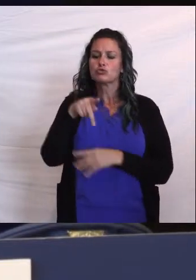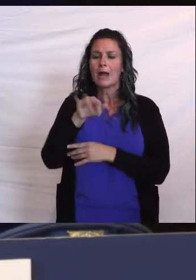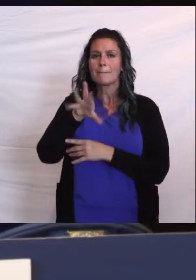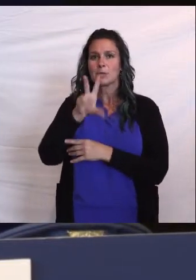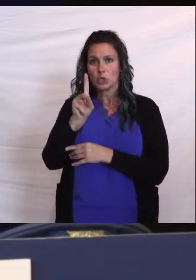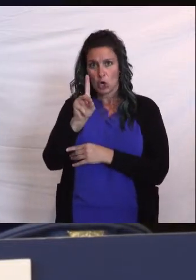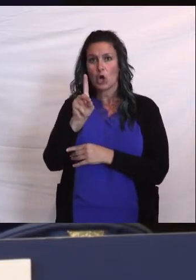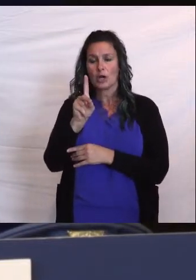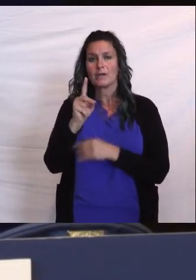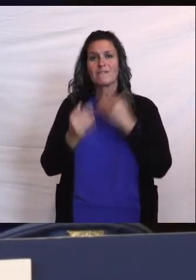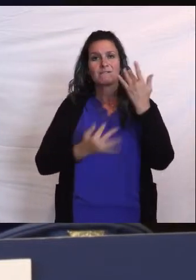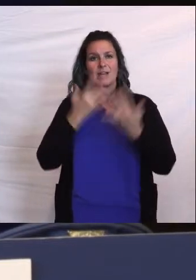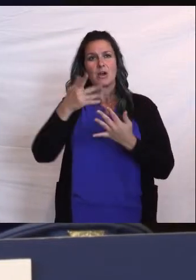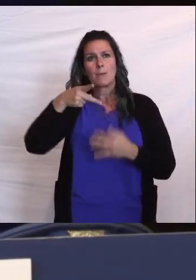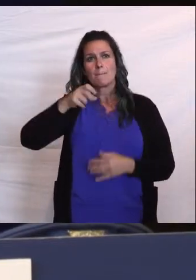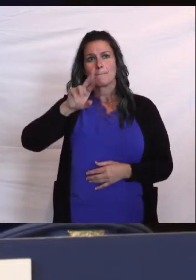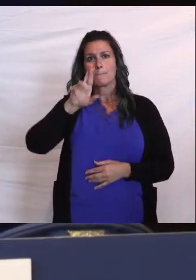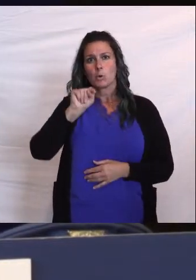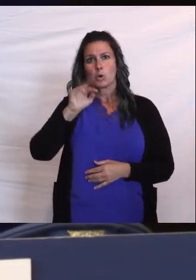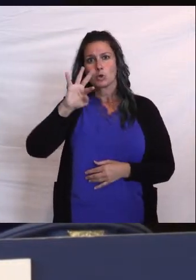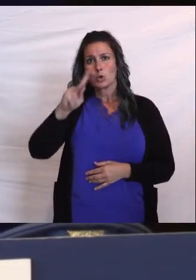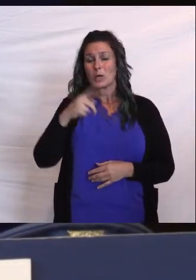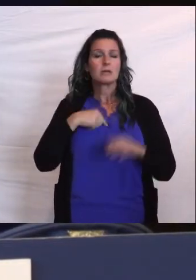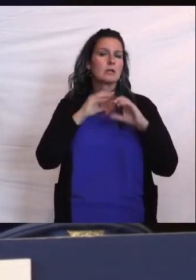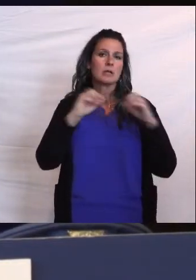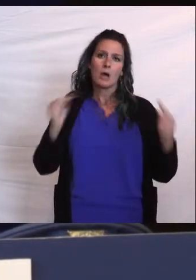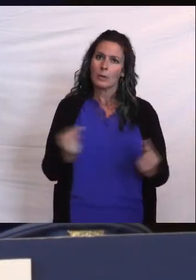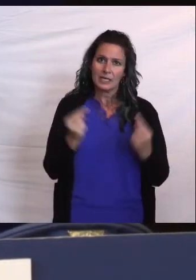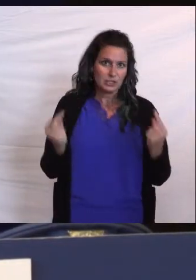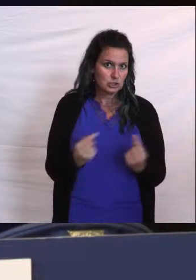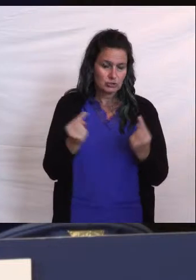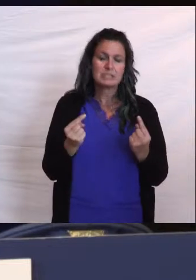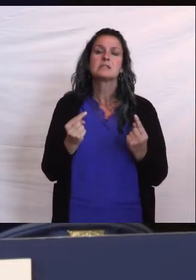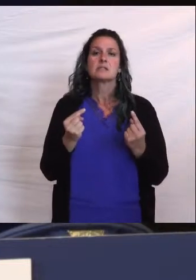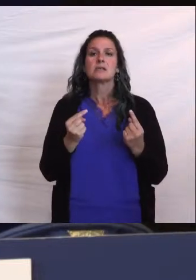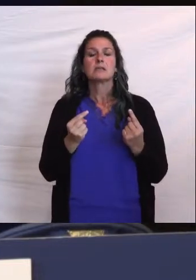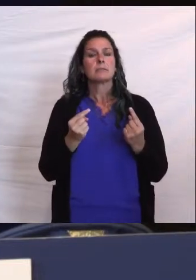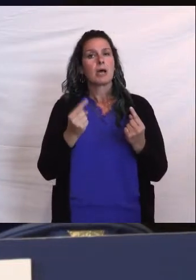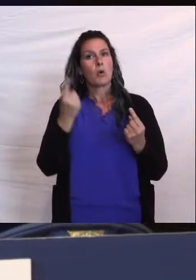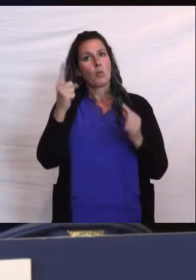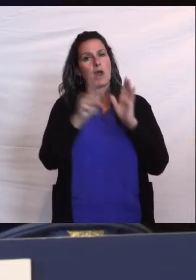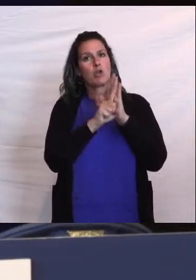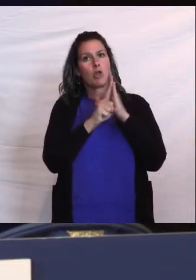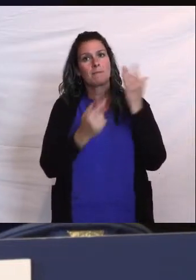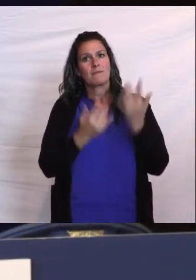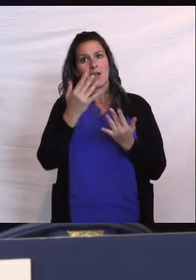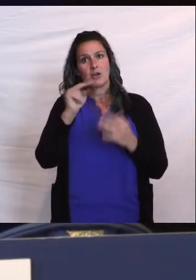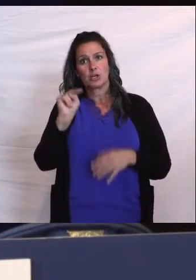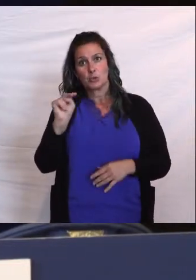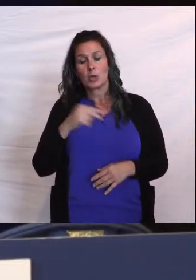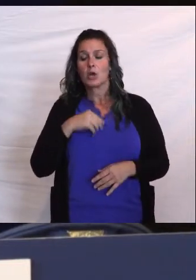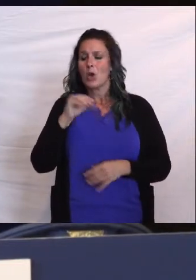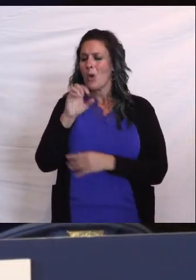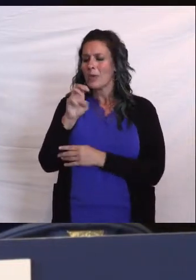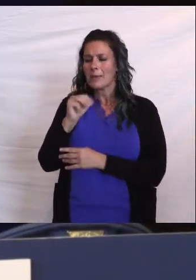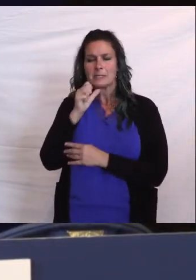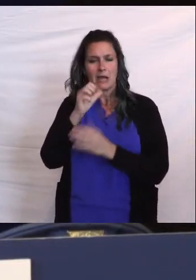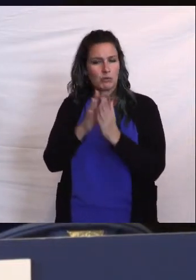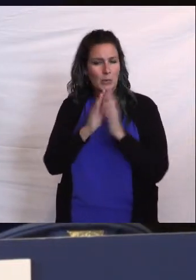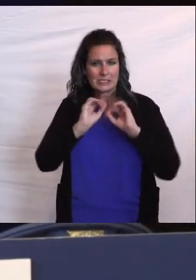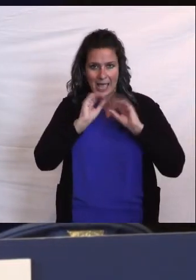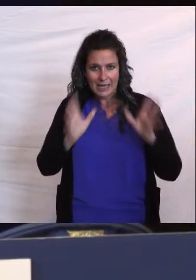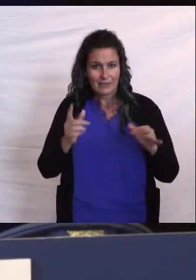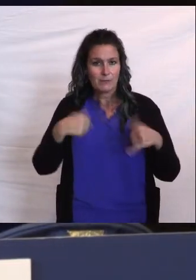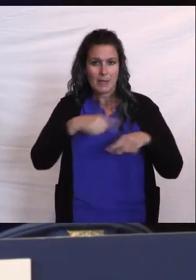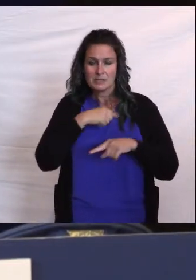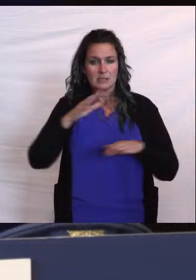Port Newark on Calcutta Street. No injuries, which I'm glad to report. It was a one-alarm fire, and Newark OEM has not requested anything from us, but has